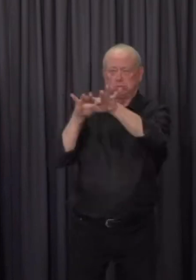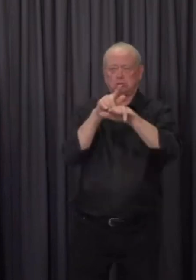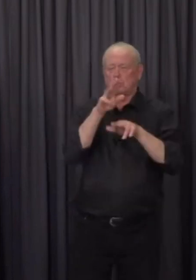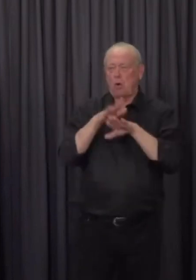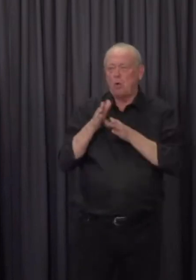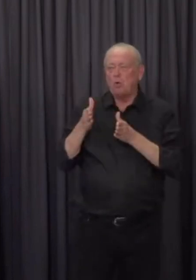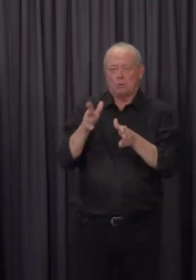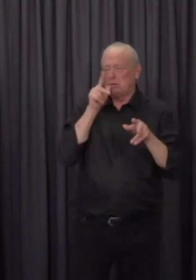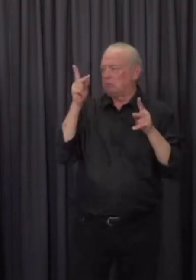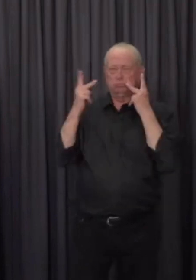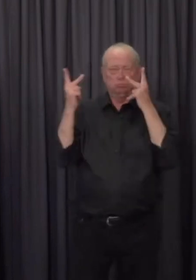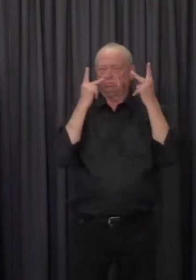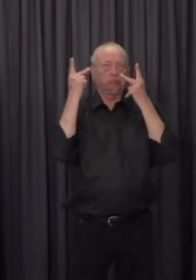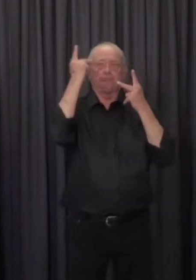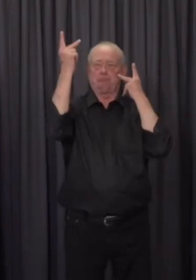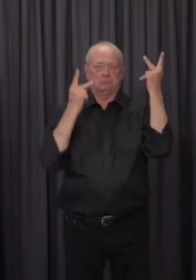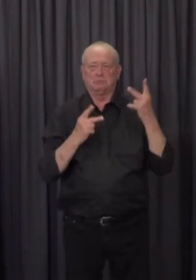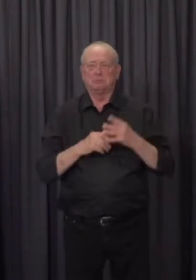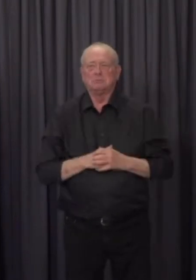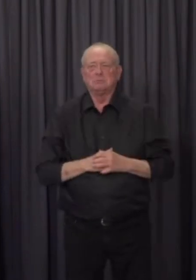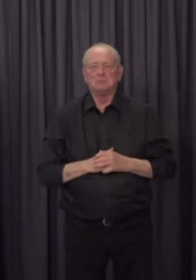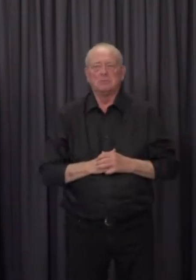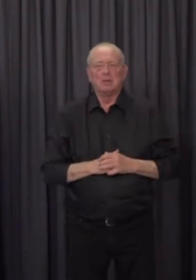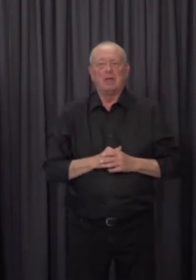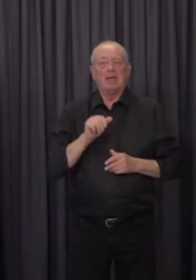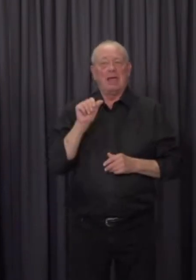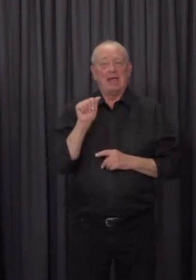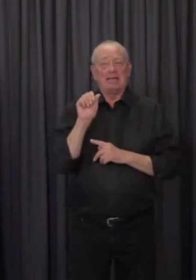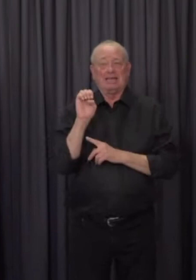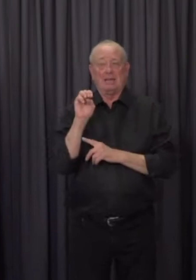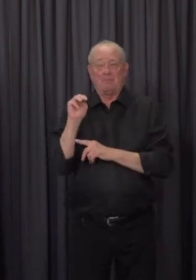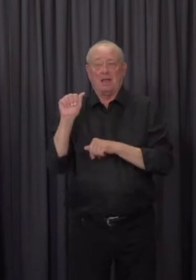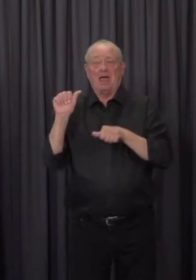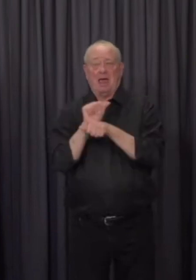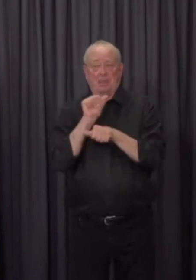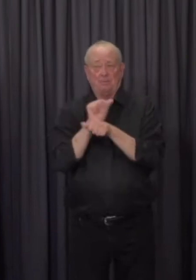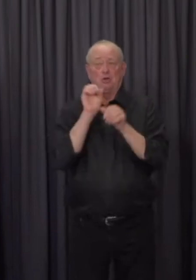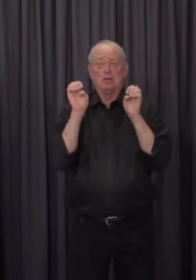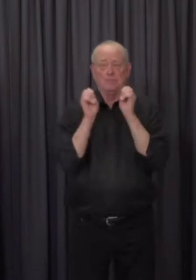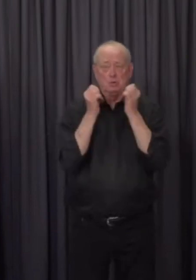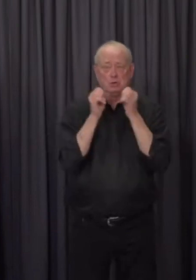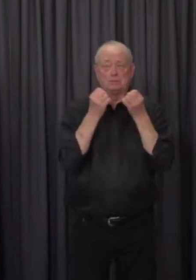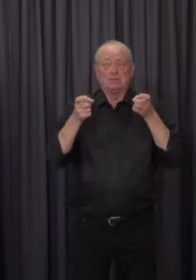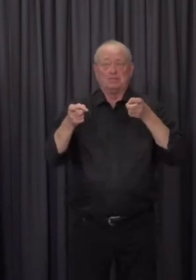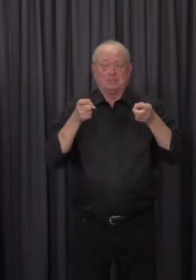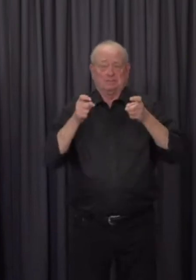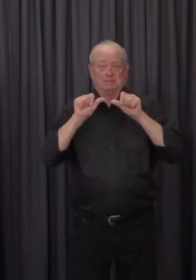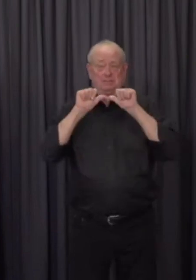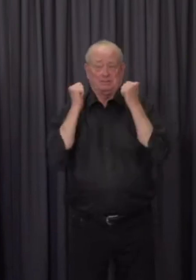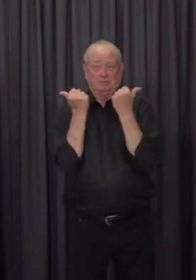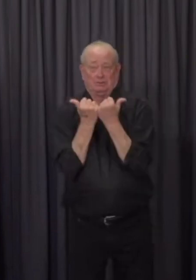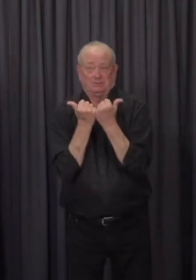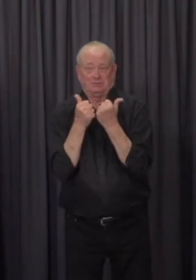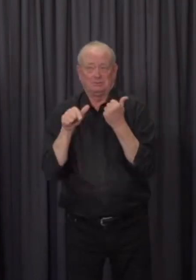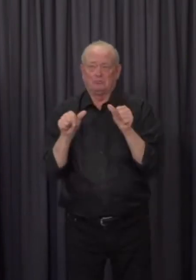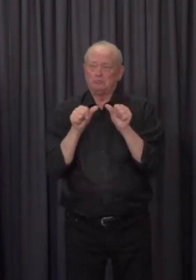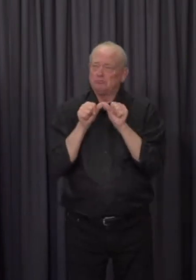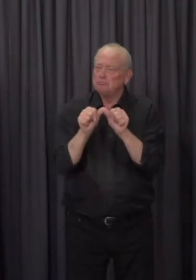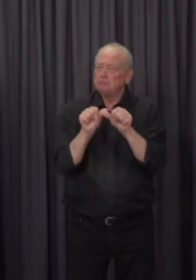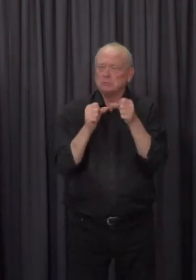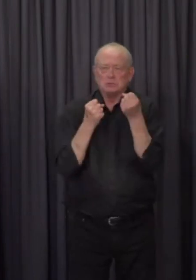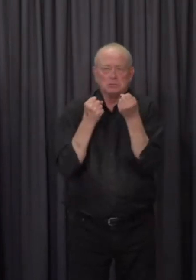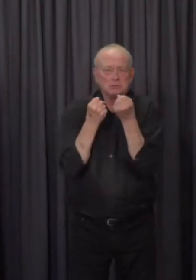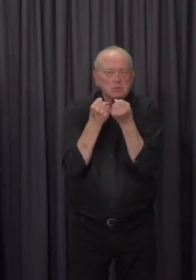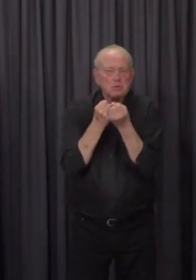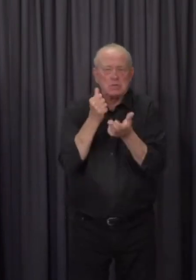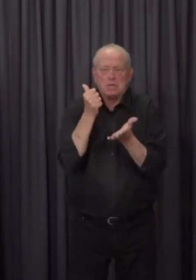impacted communities and supporting agencies to help those impacted by these fires. In regards to the Red Cross donations, today we